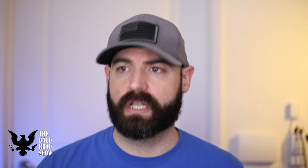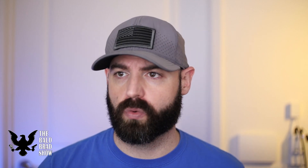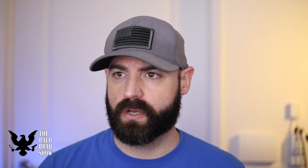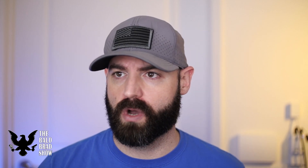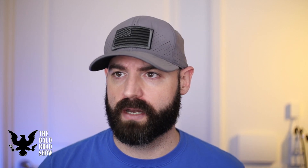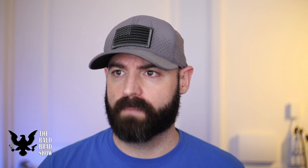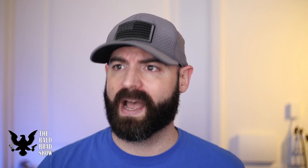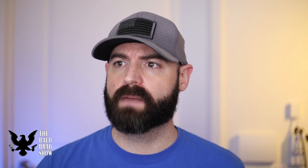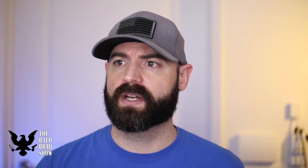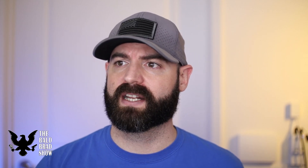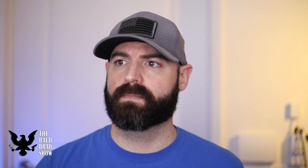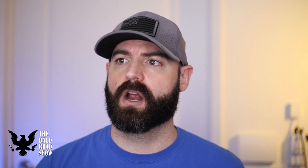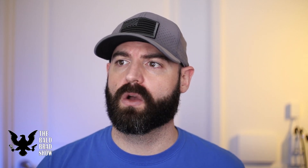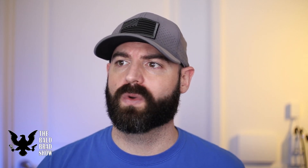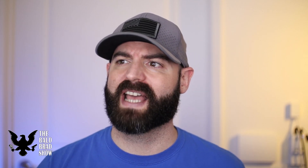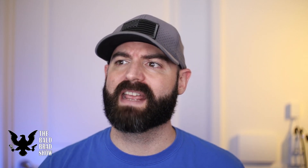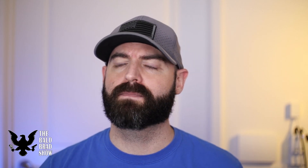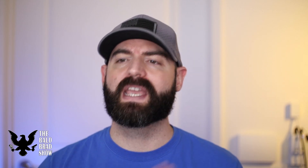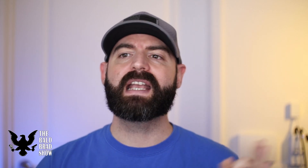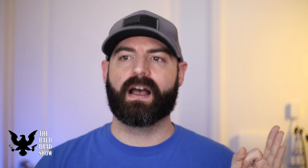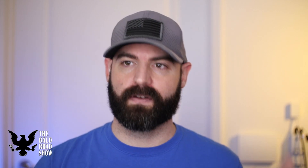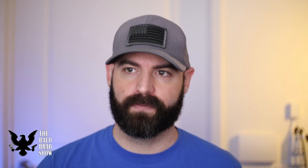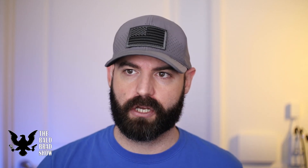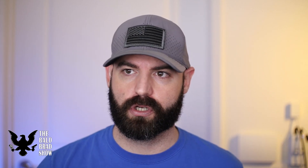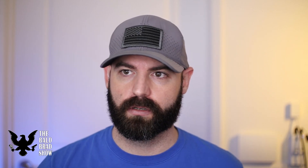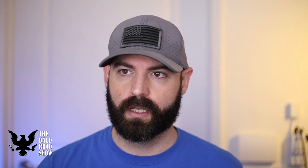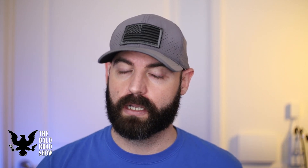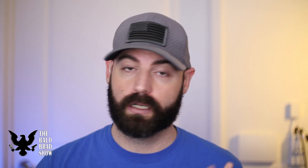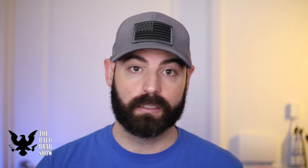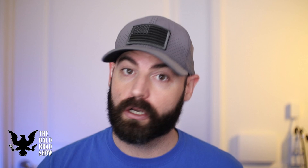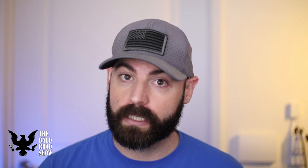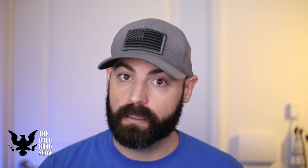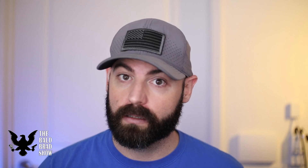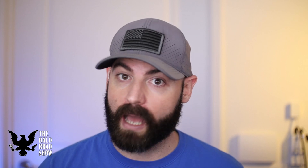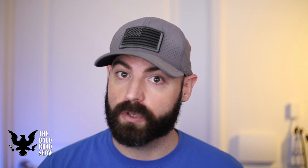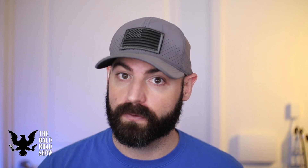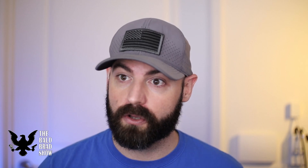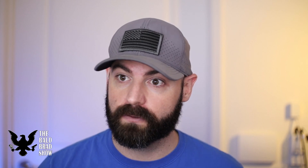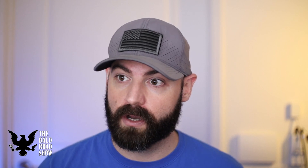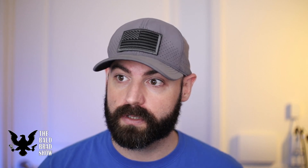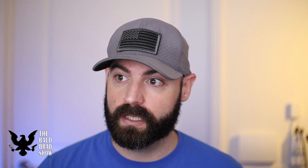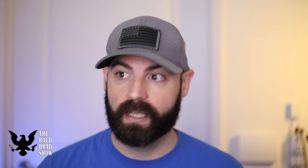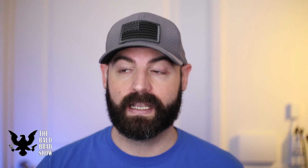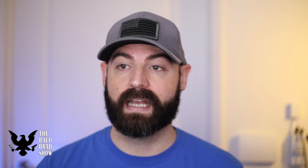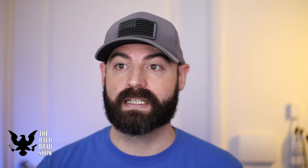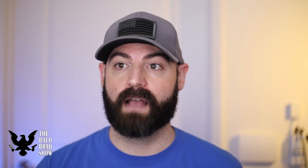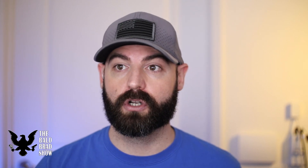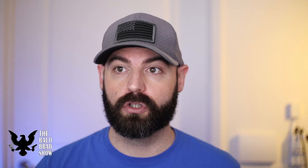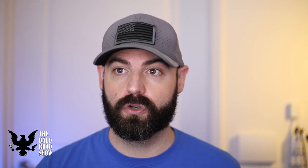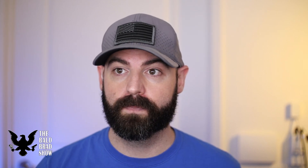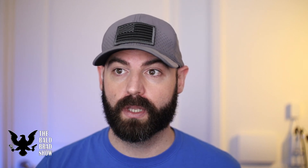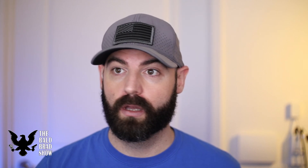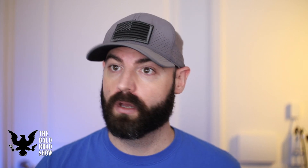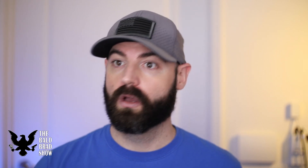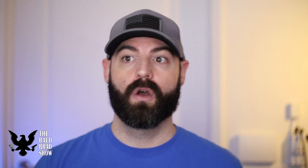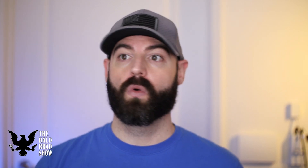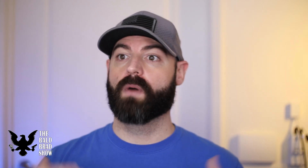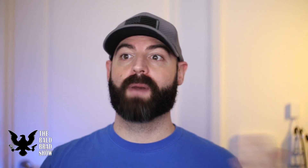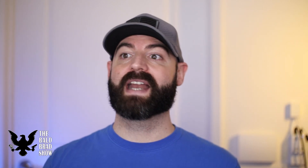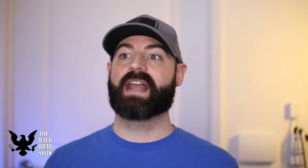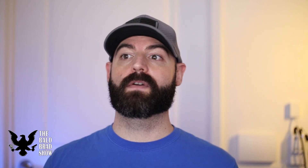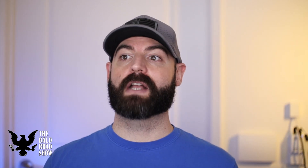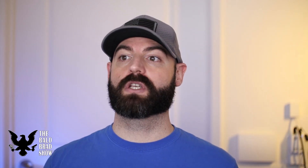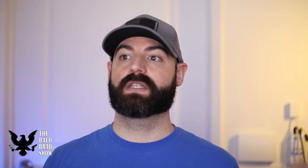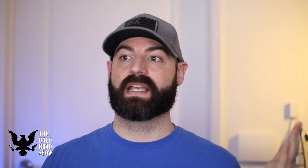December 2021, Biden predicted America was at a peak of inflation. Clearly, that was false, folks. Guy doesn't have a clue.